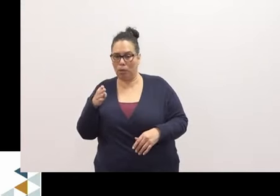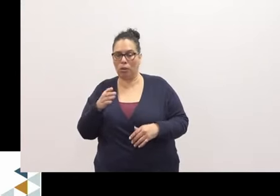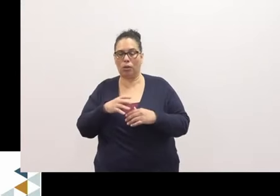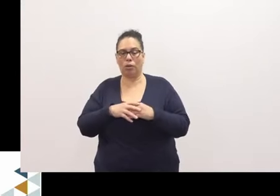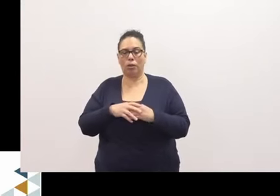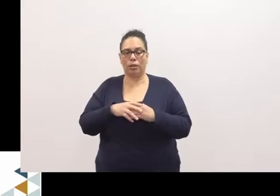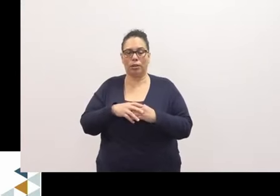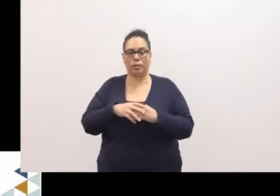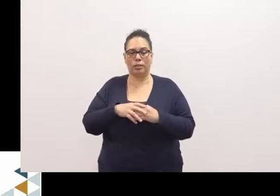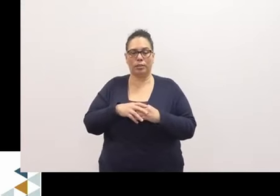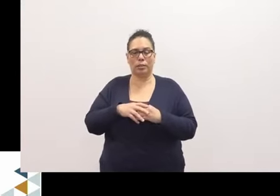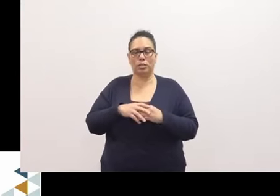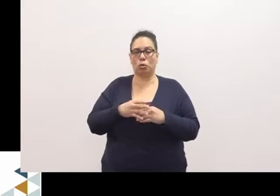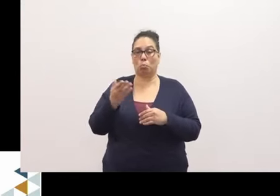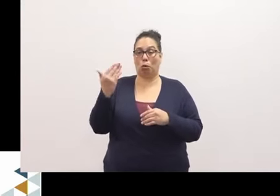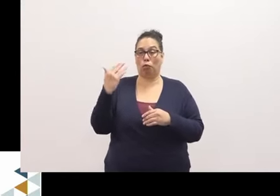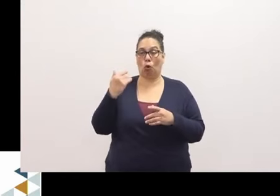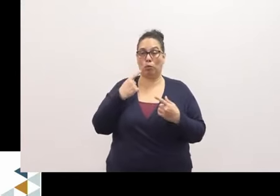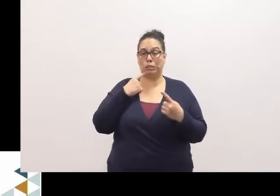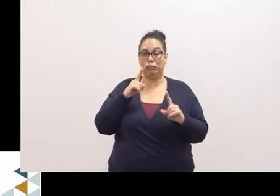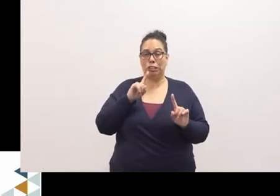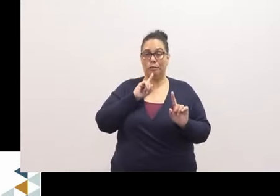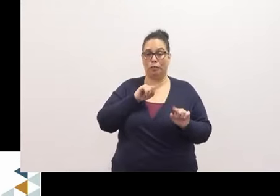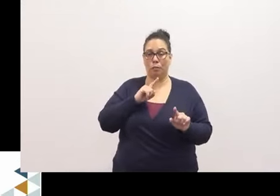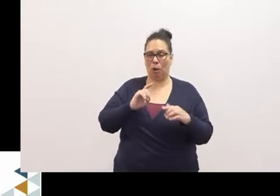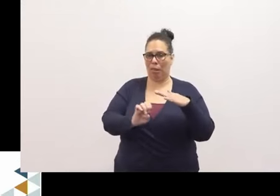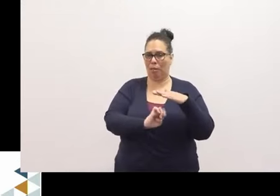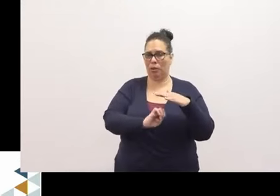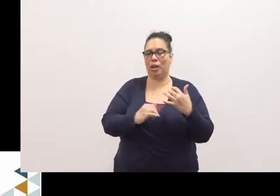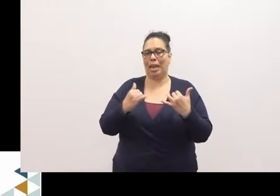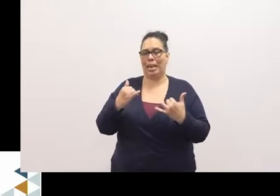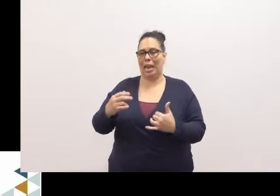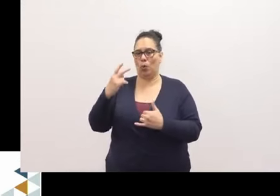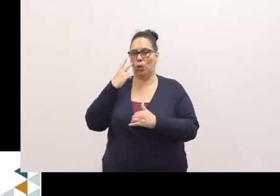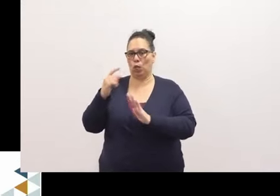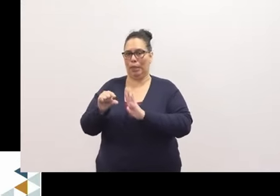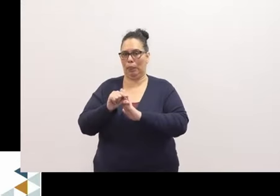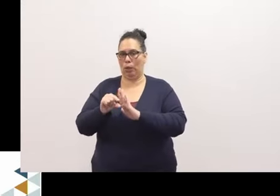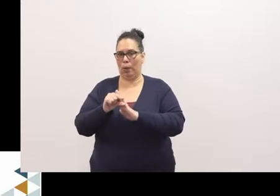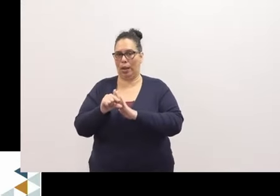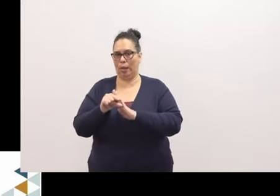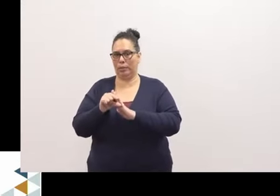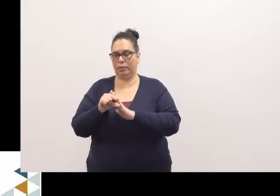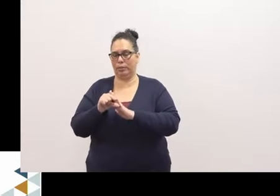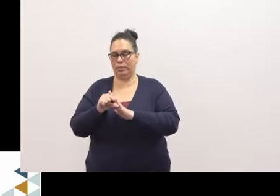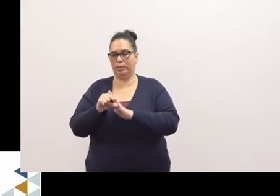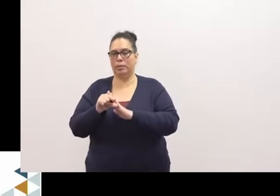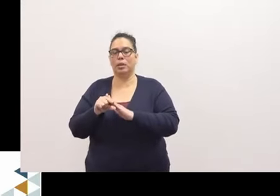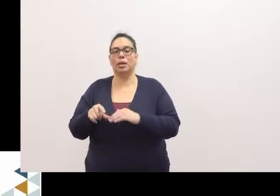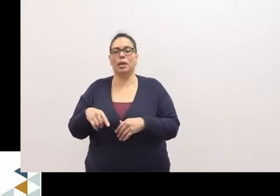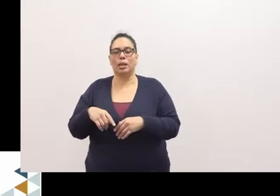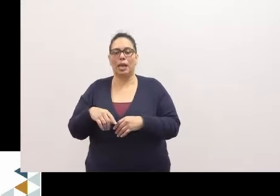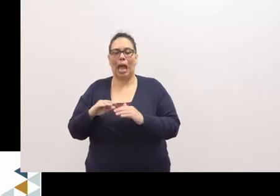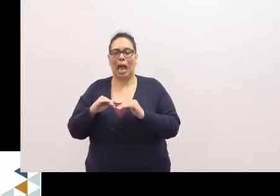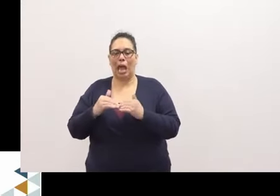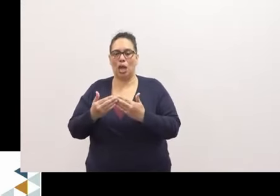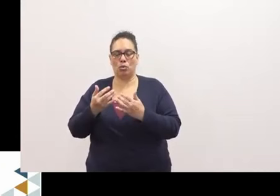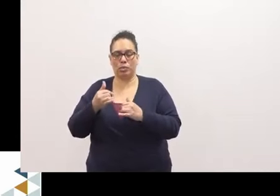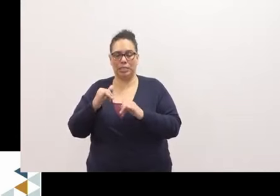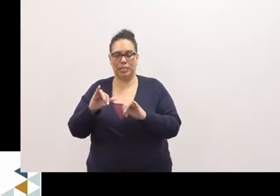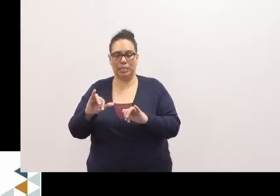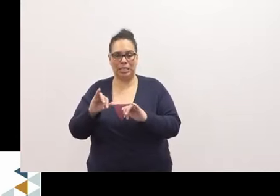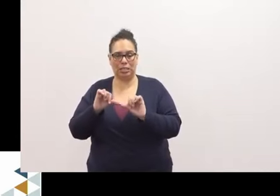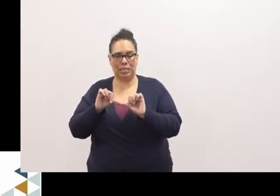numerical value on the achievement report, we're actually looking at the grade. So we're looking at how there is still, we